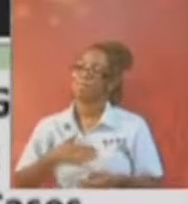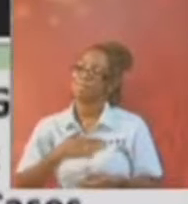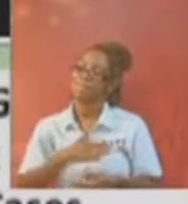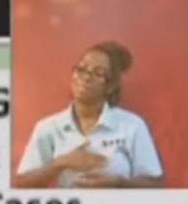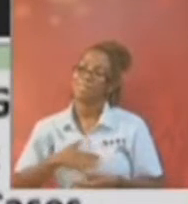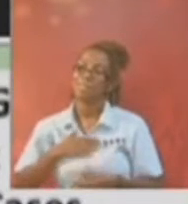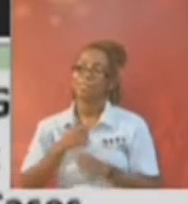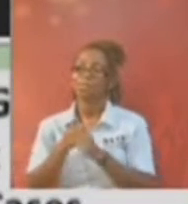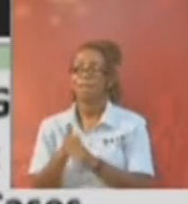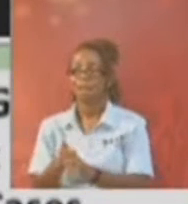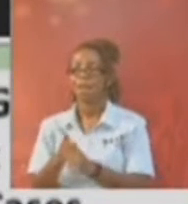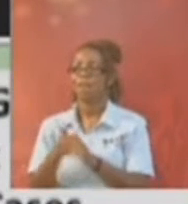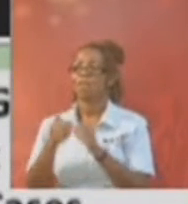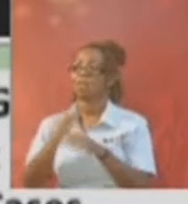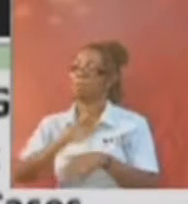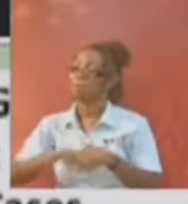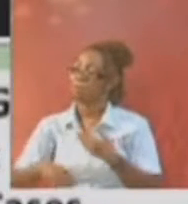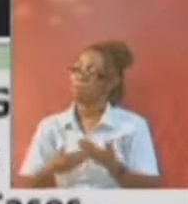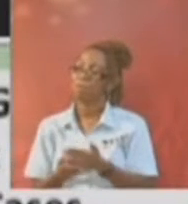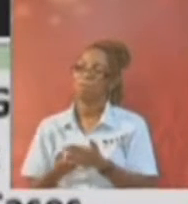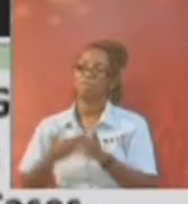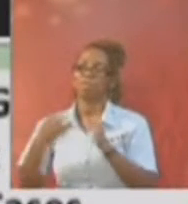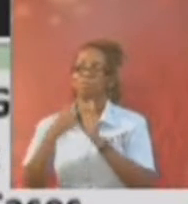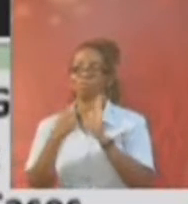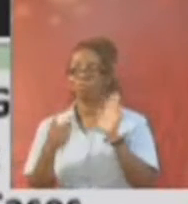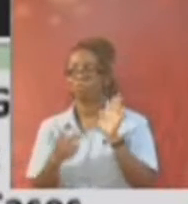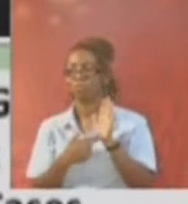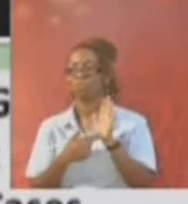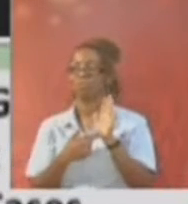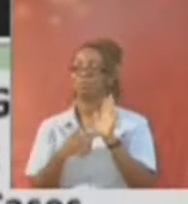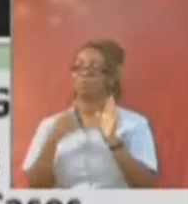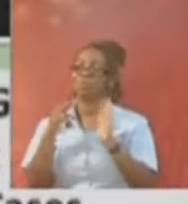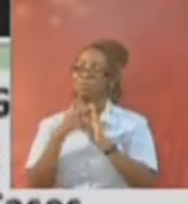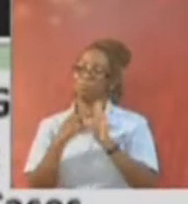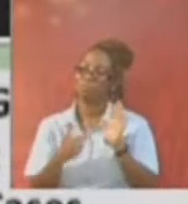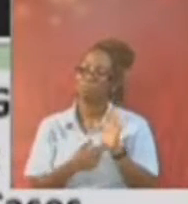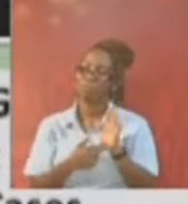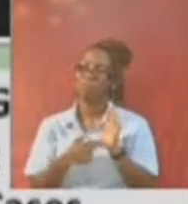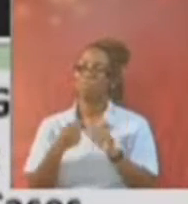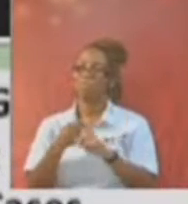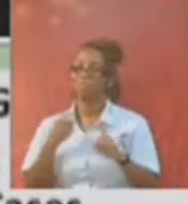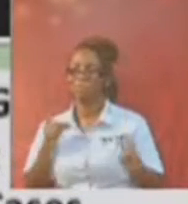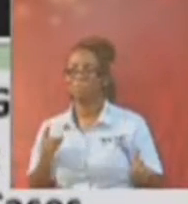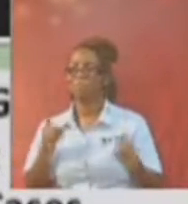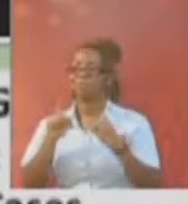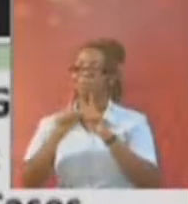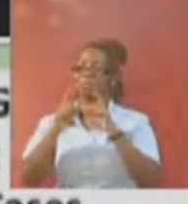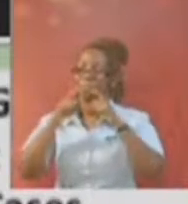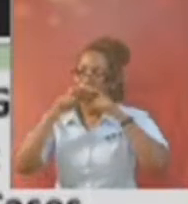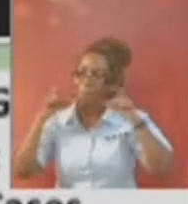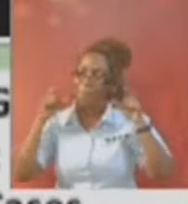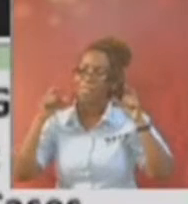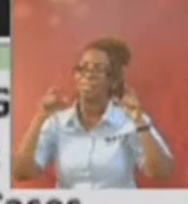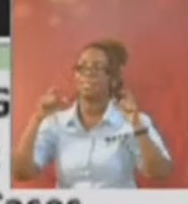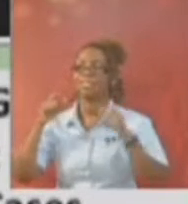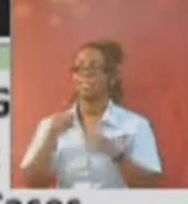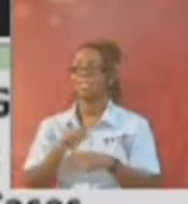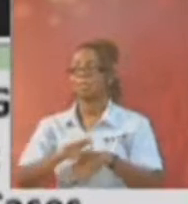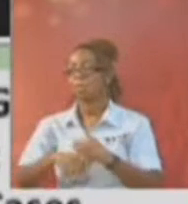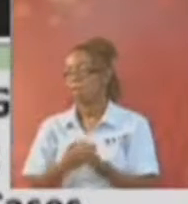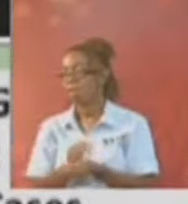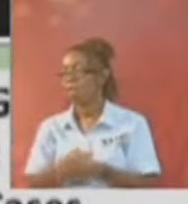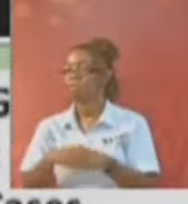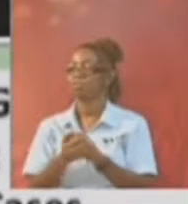to observe all of the public health regulations, all of the social distancing, the mask wearing, the hand